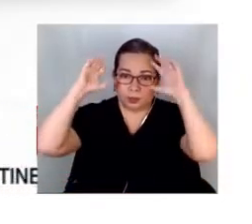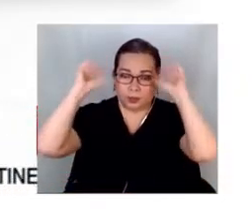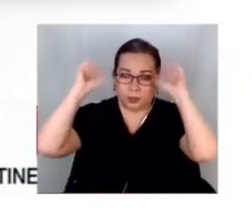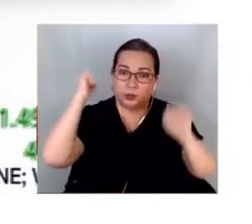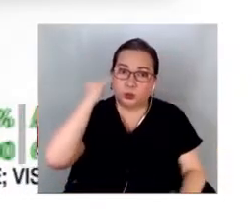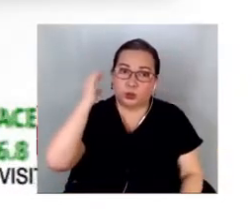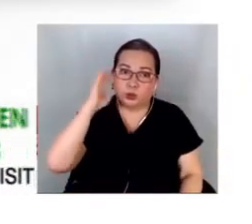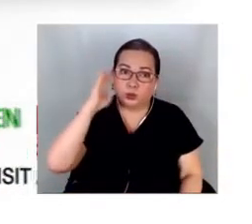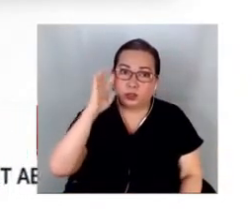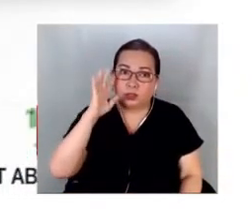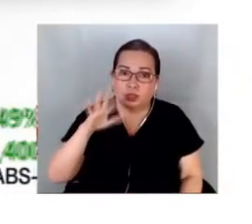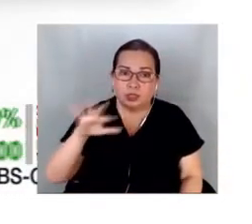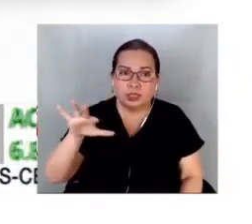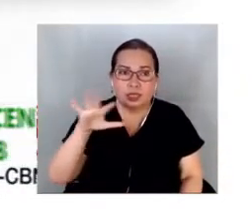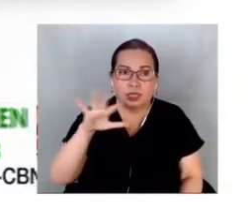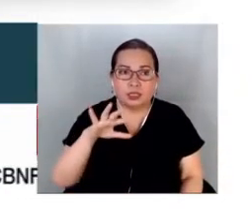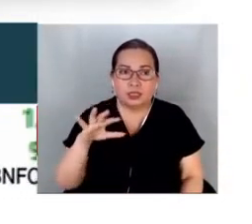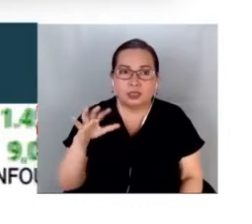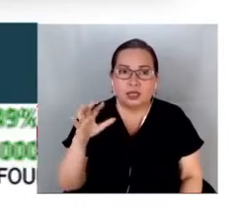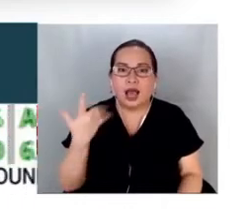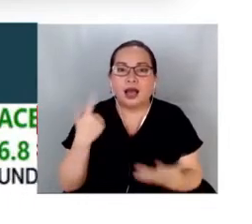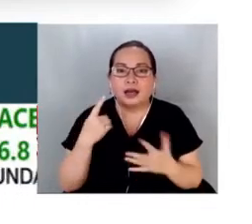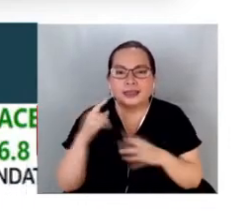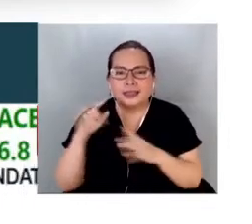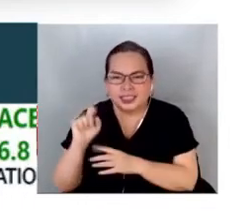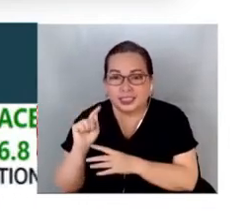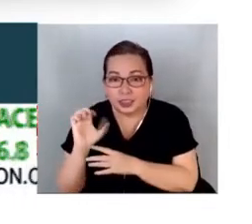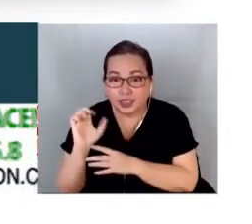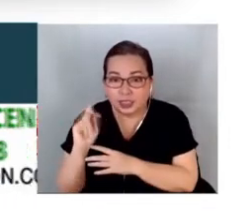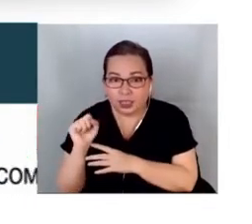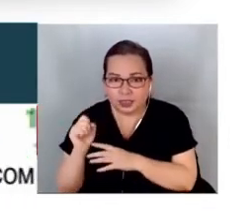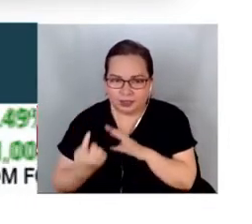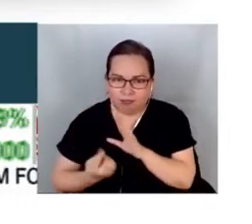257 points, while the S&P 500 closed at